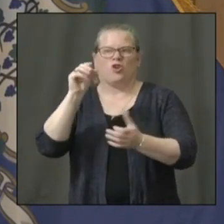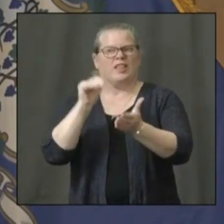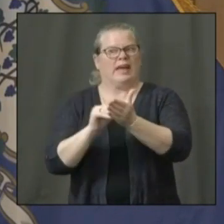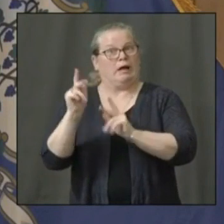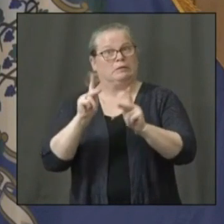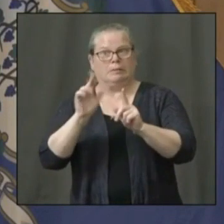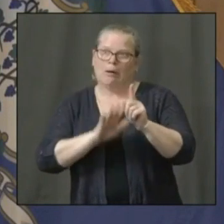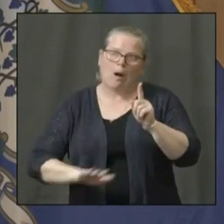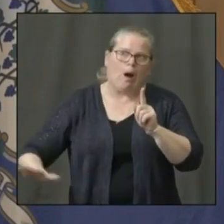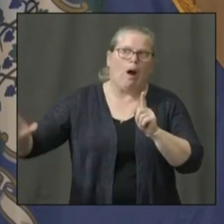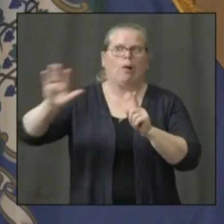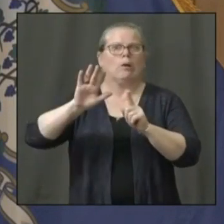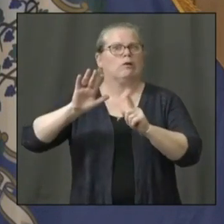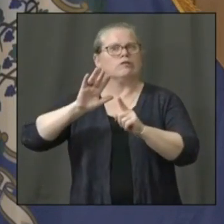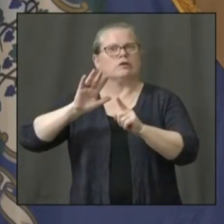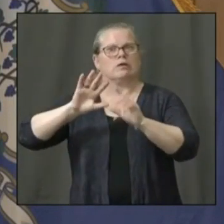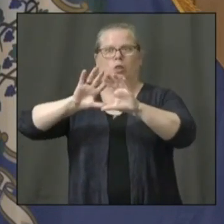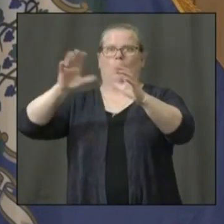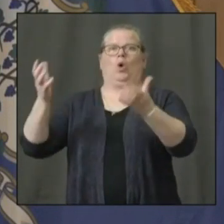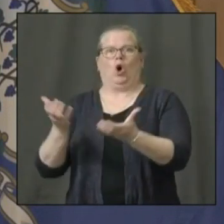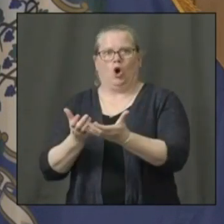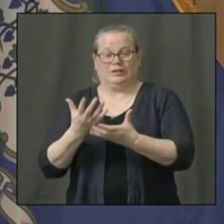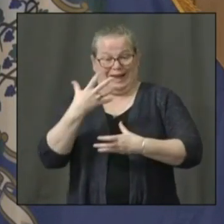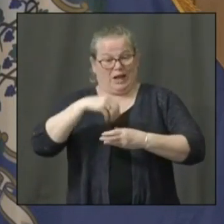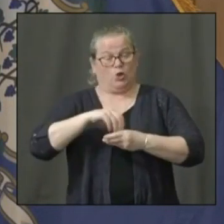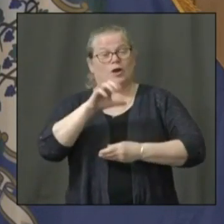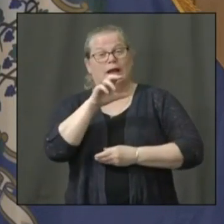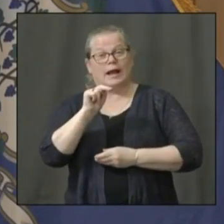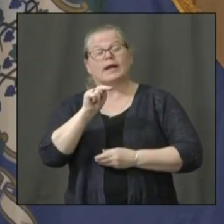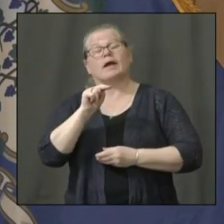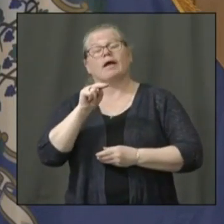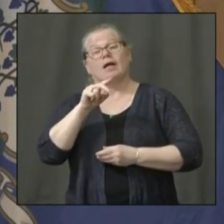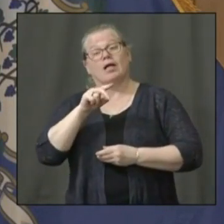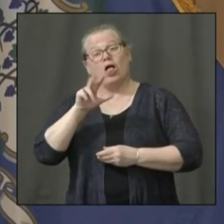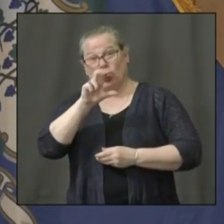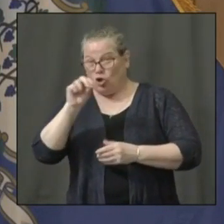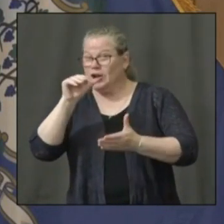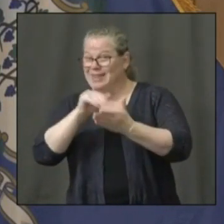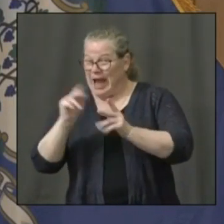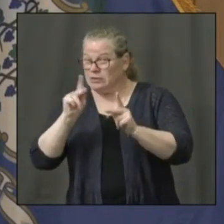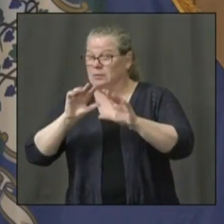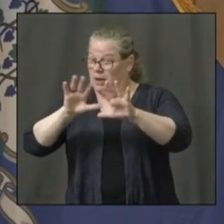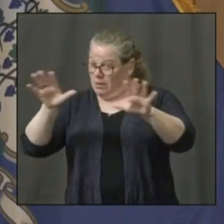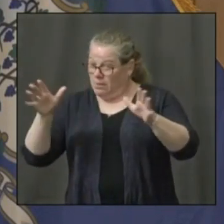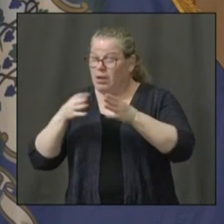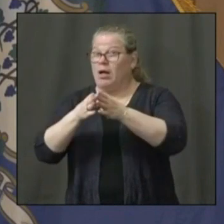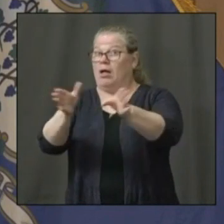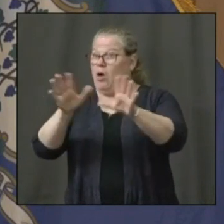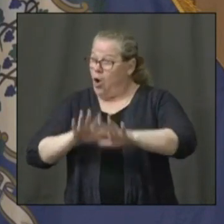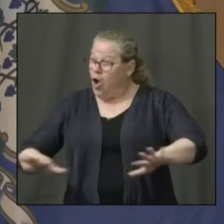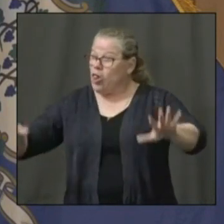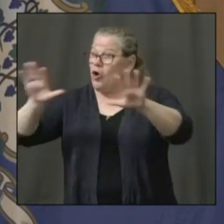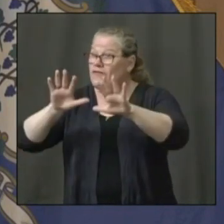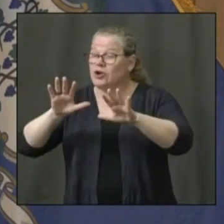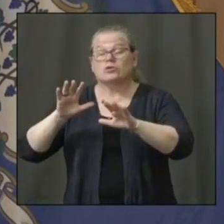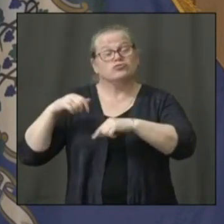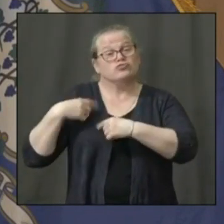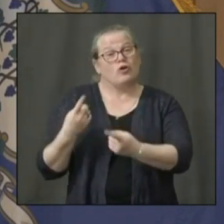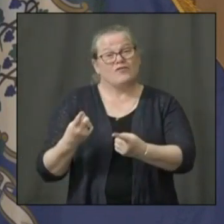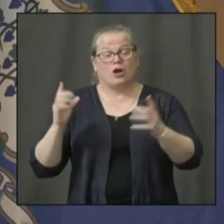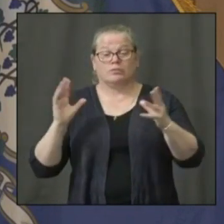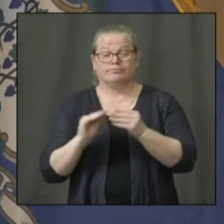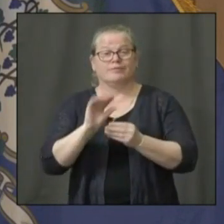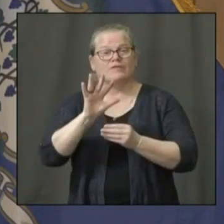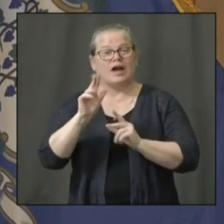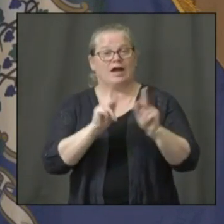country, including Connecticut. They've had 5 infections so far. That tells you this self-policing can work, keeping the